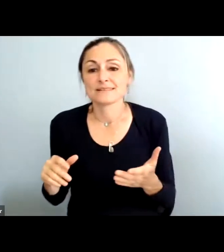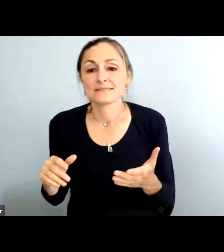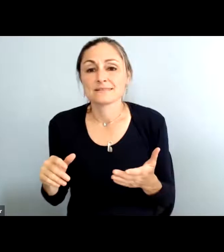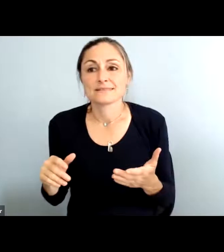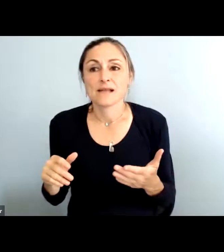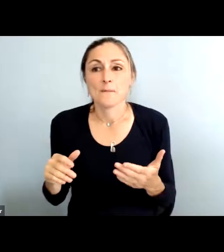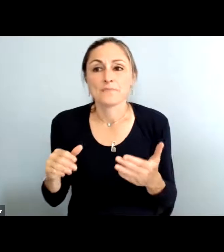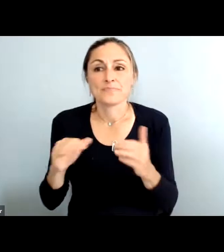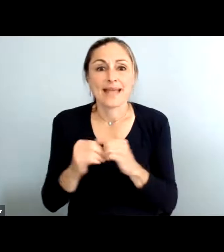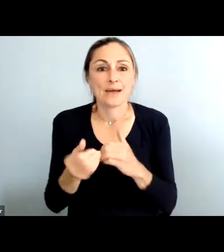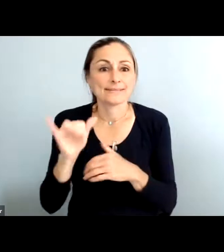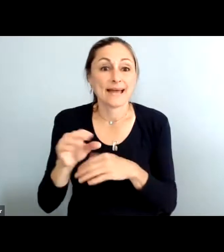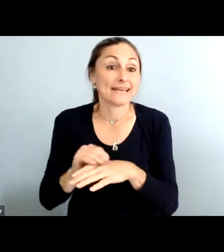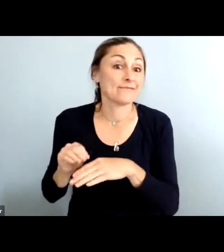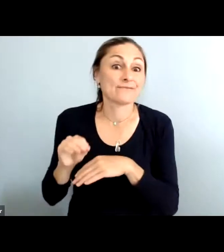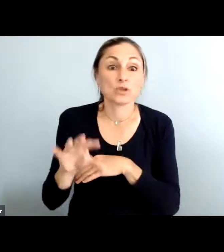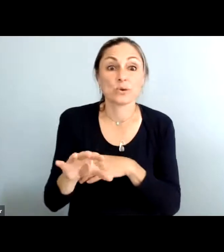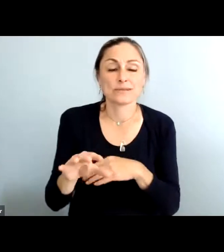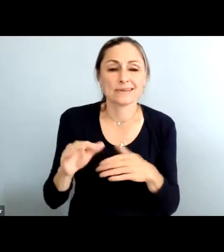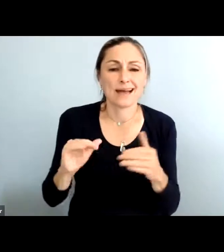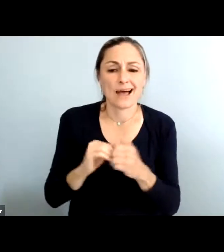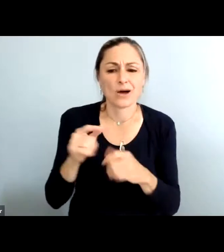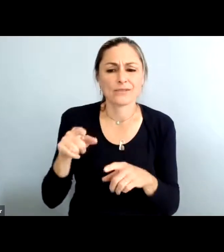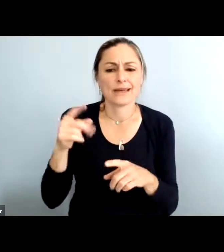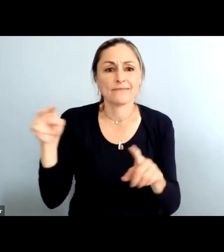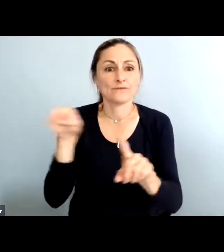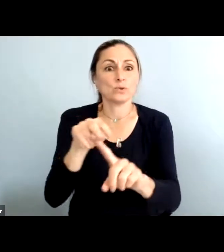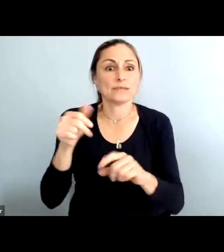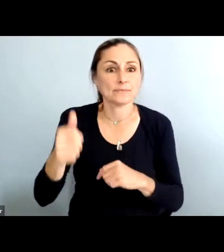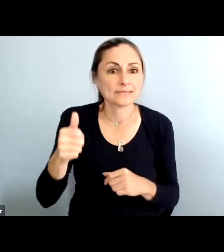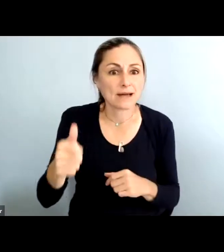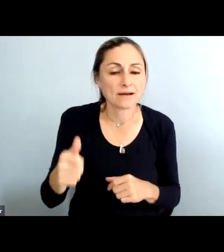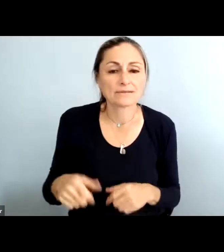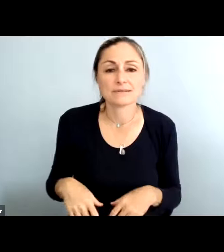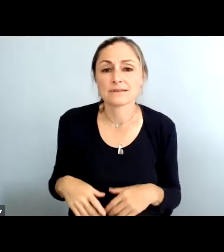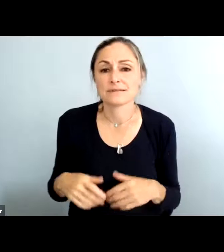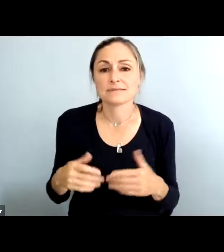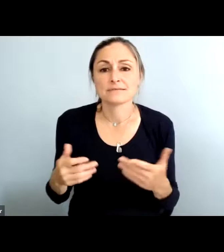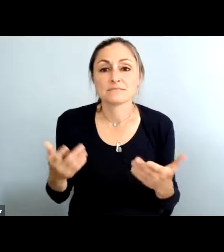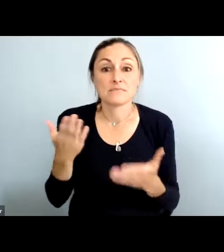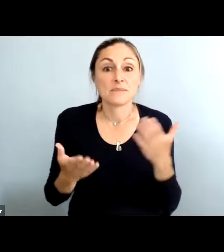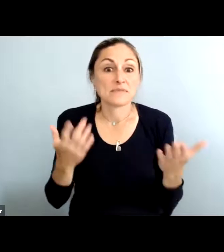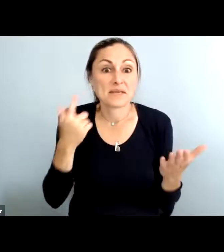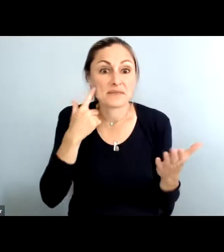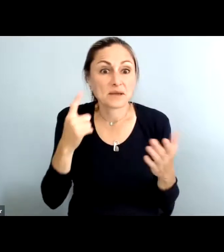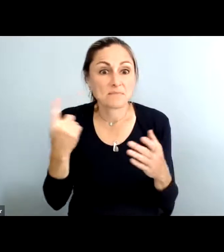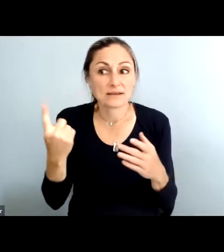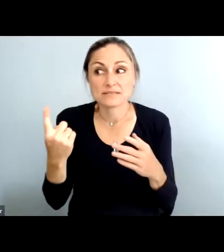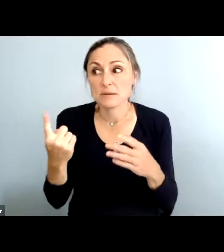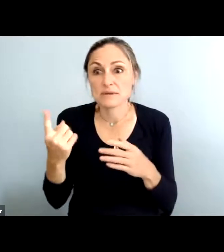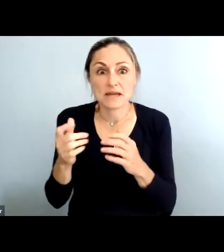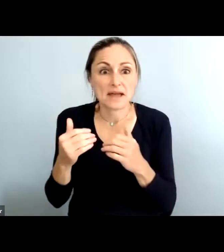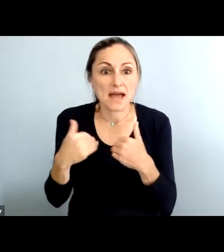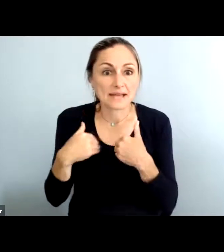how does that influence how they think about themselves, how they think about maybe someone that they know with a disability